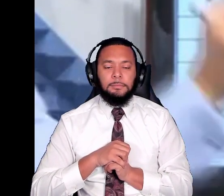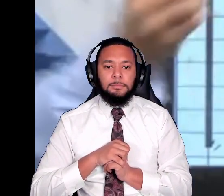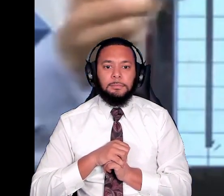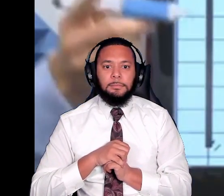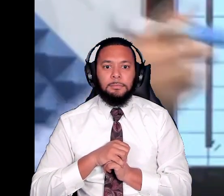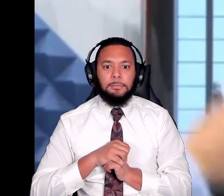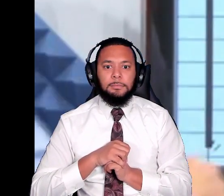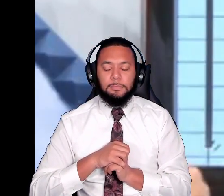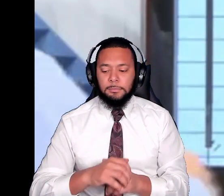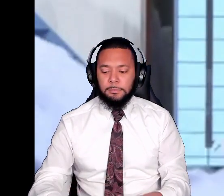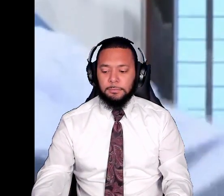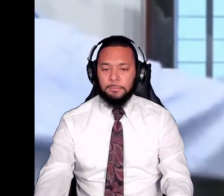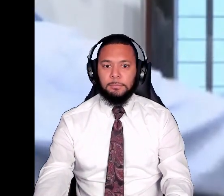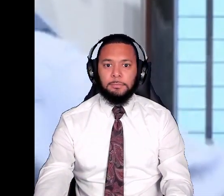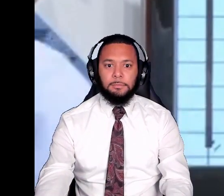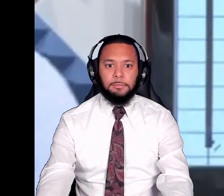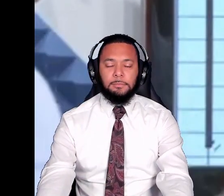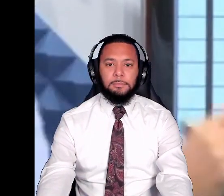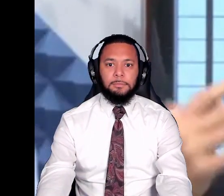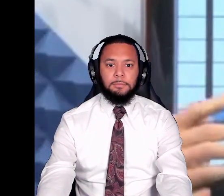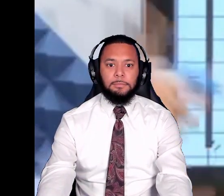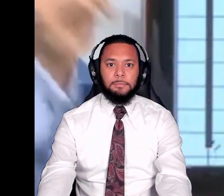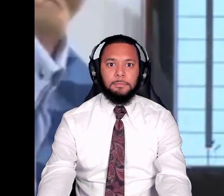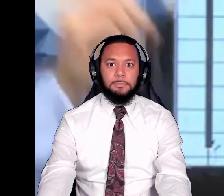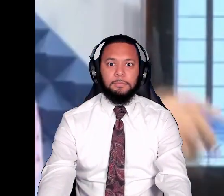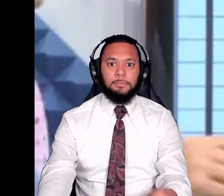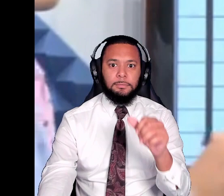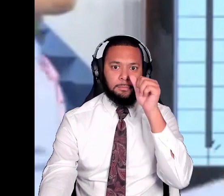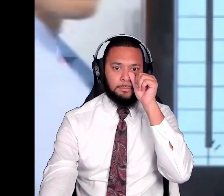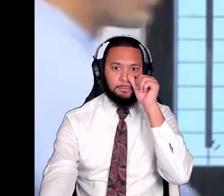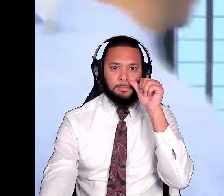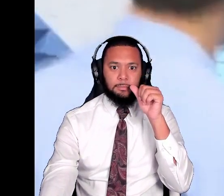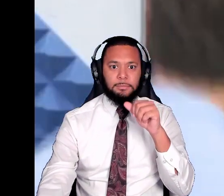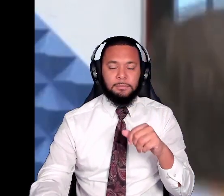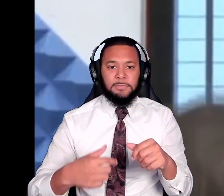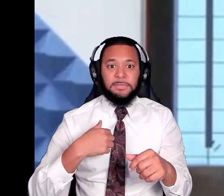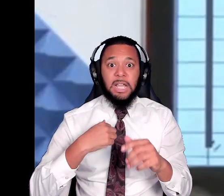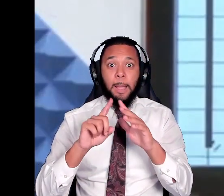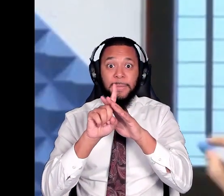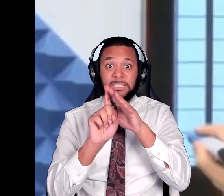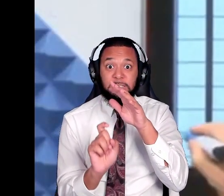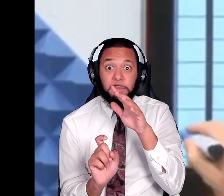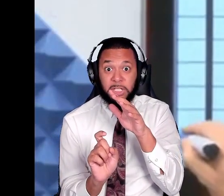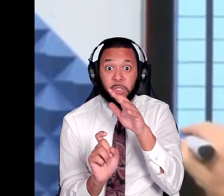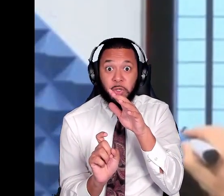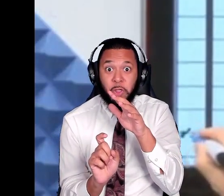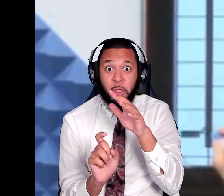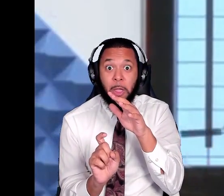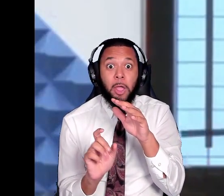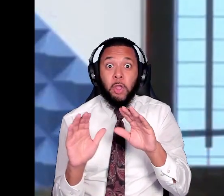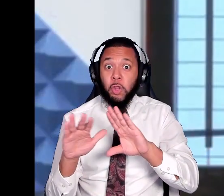I'm going to disappear for a moment as I draw this other axis. Don't worry, I'll come right back.